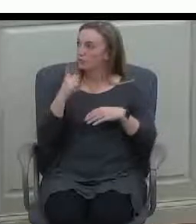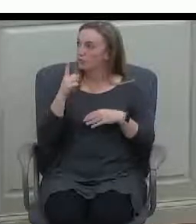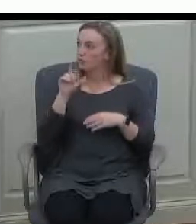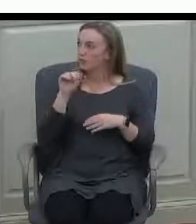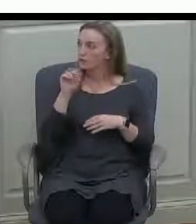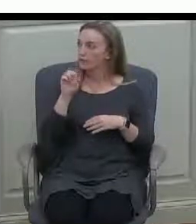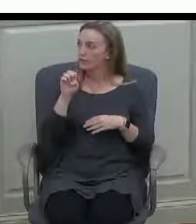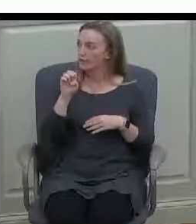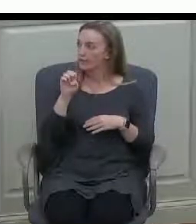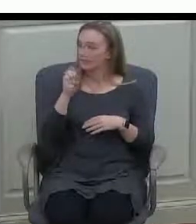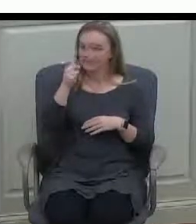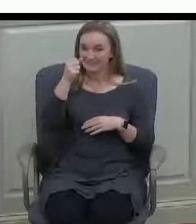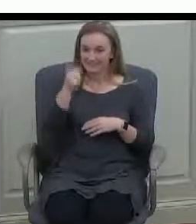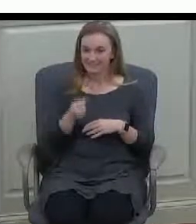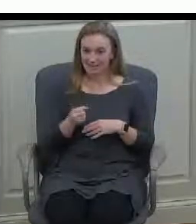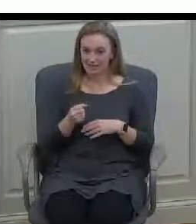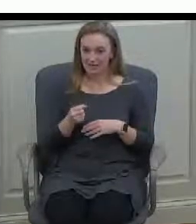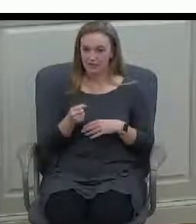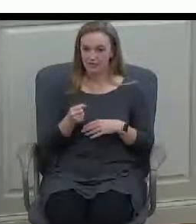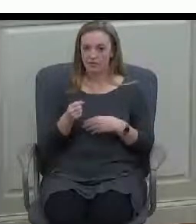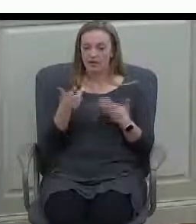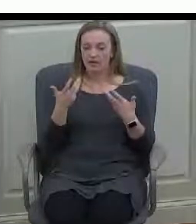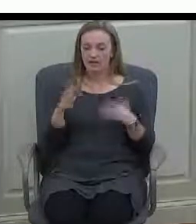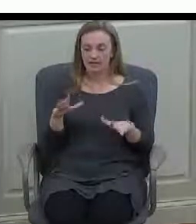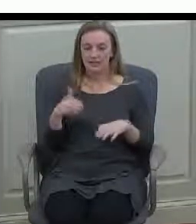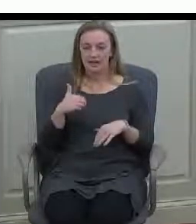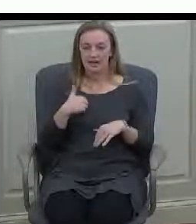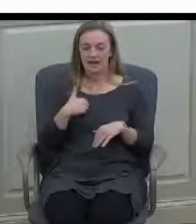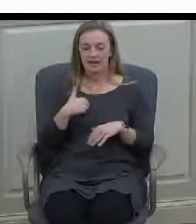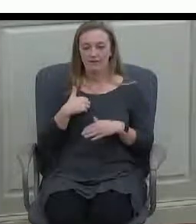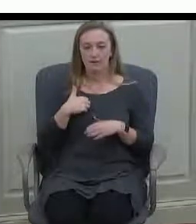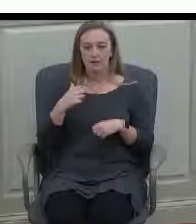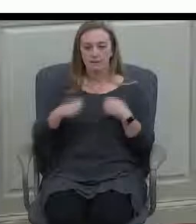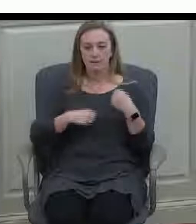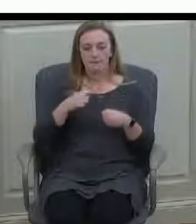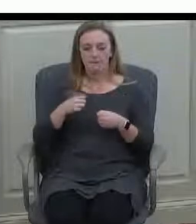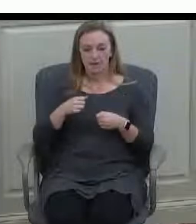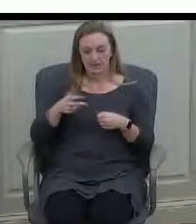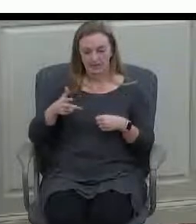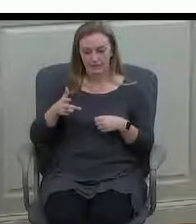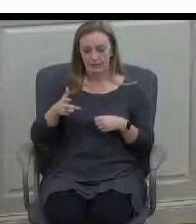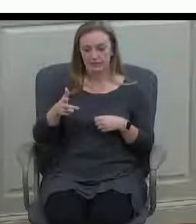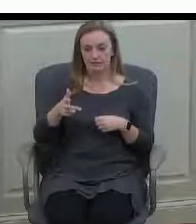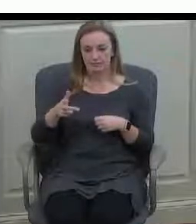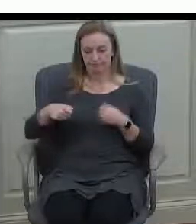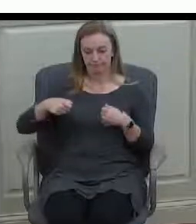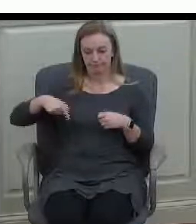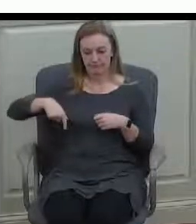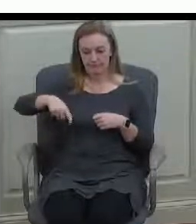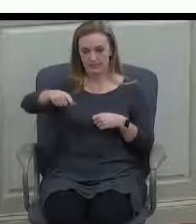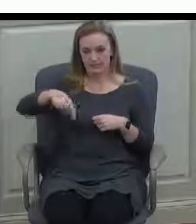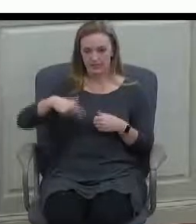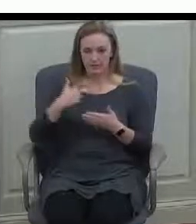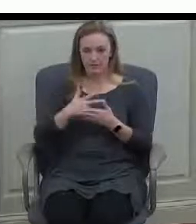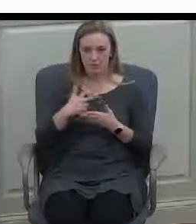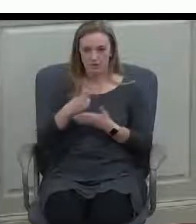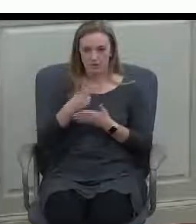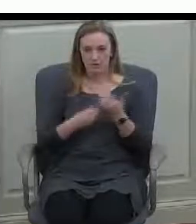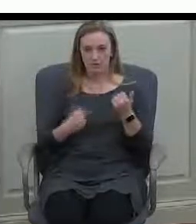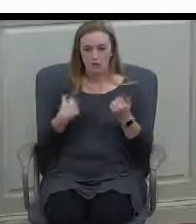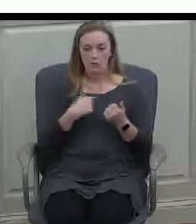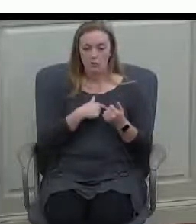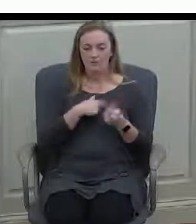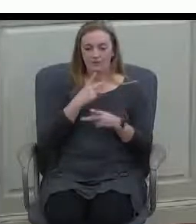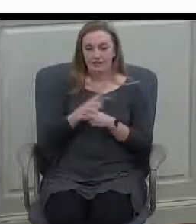with a bike lane and parking on both sides. What we've done is maintain the ability to restripe as 2-lane